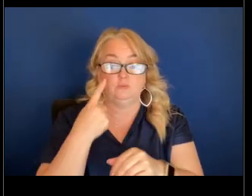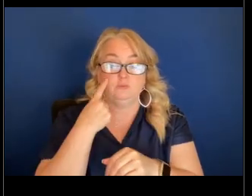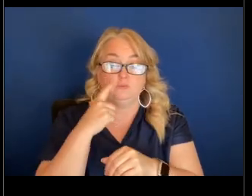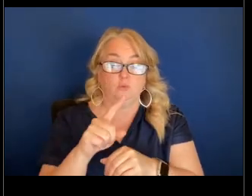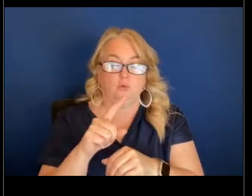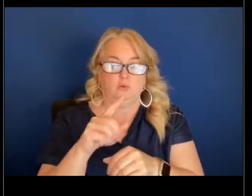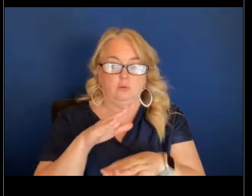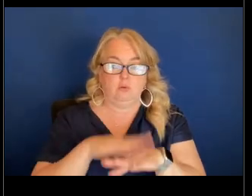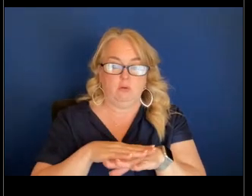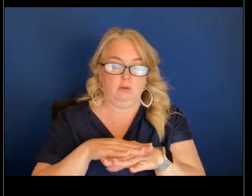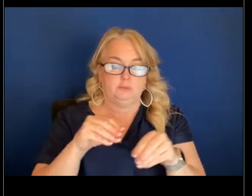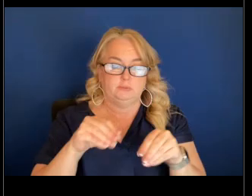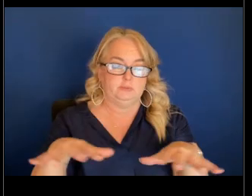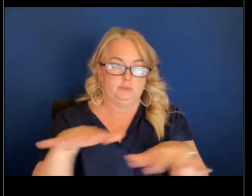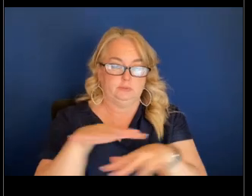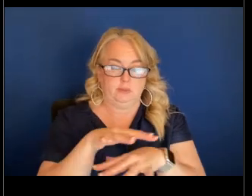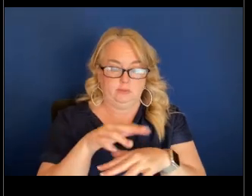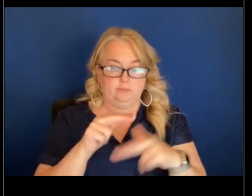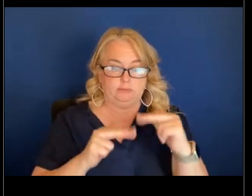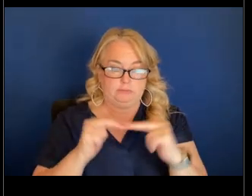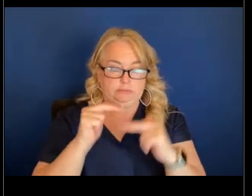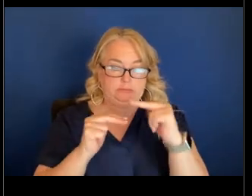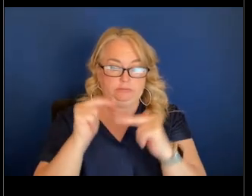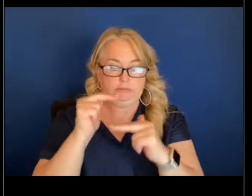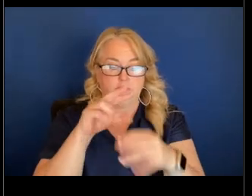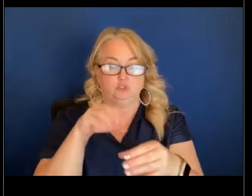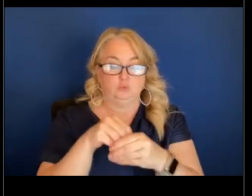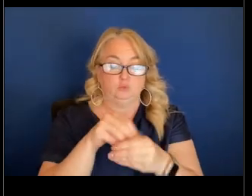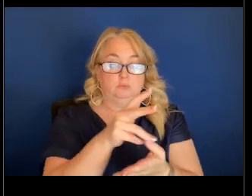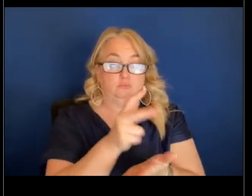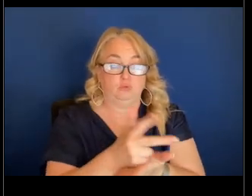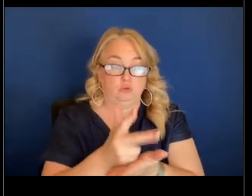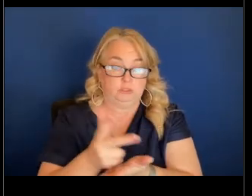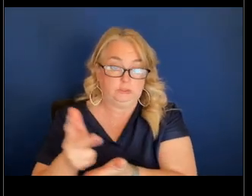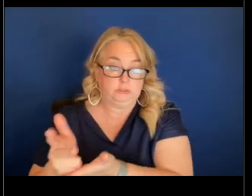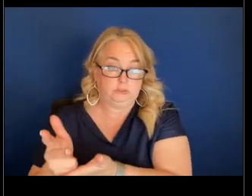facilities, including parking areas,